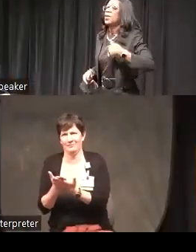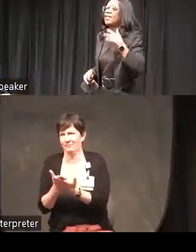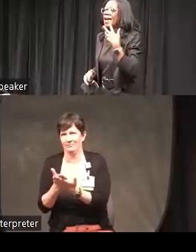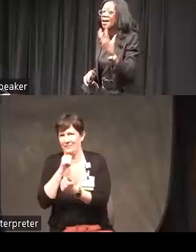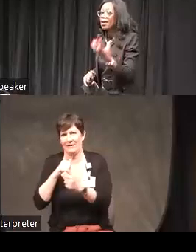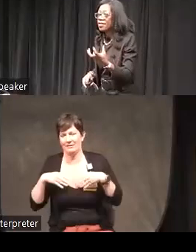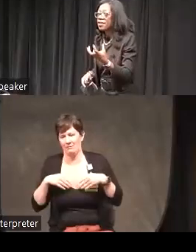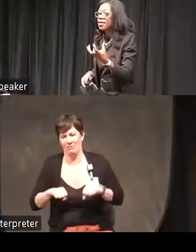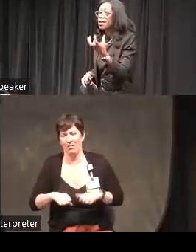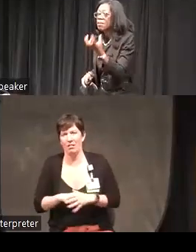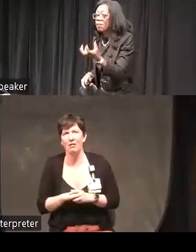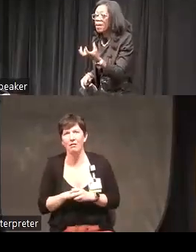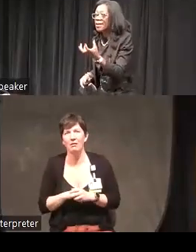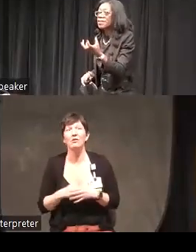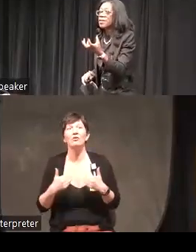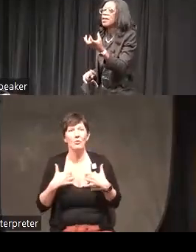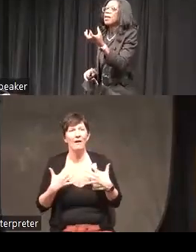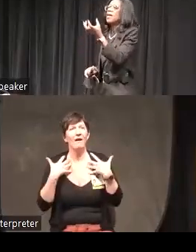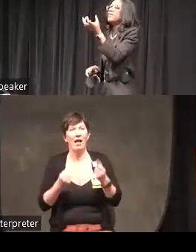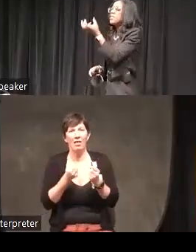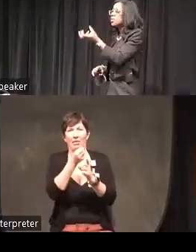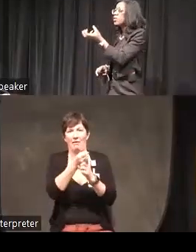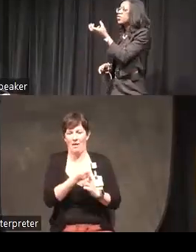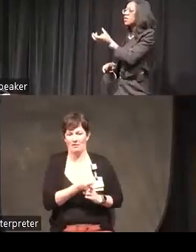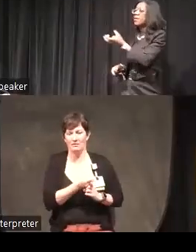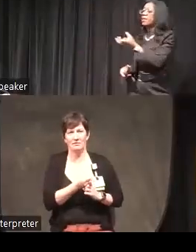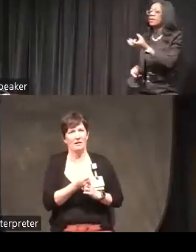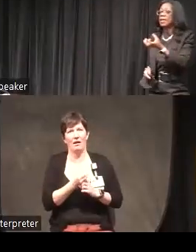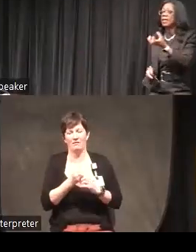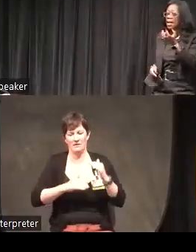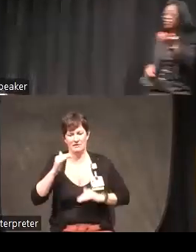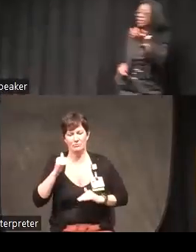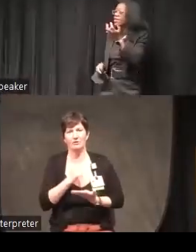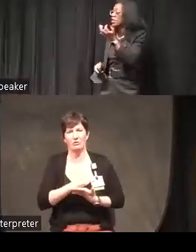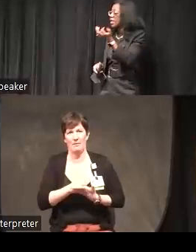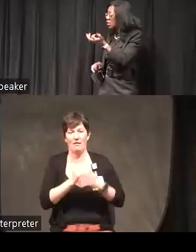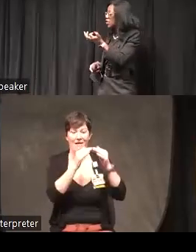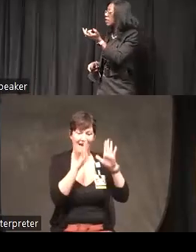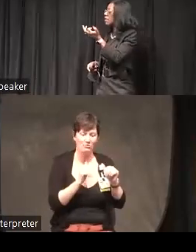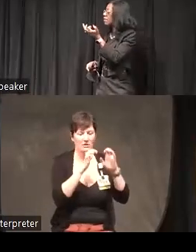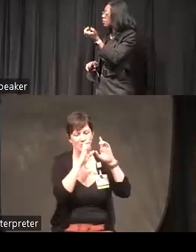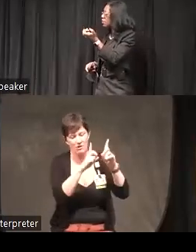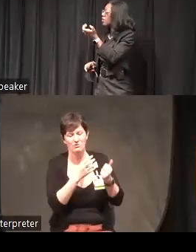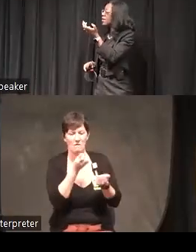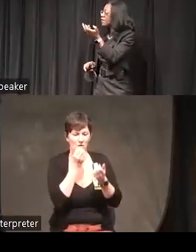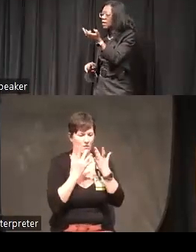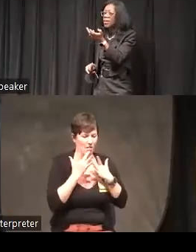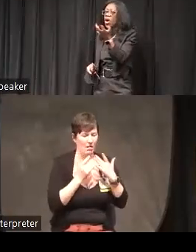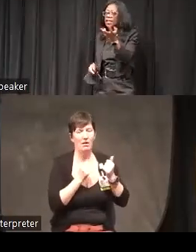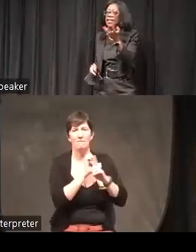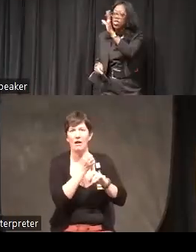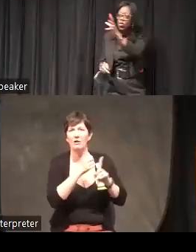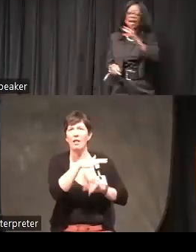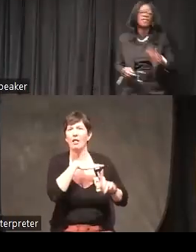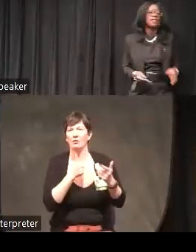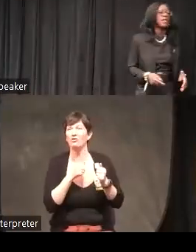You have the health impacts of disparate treatment in housing, in education, in food security, in environment, all